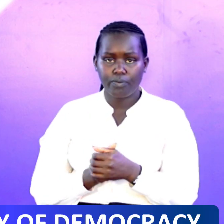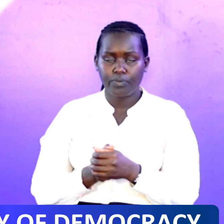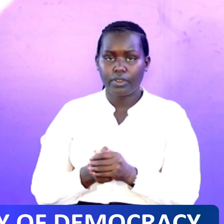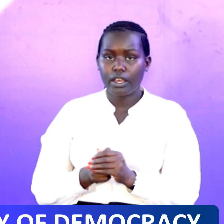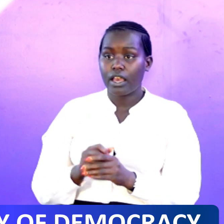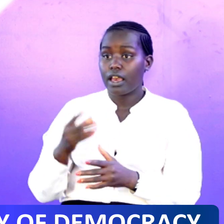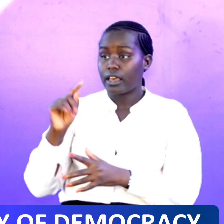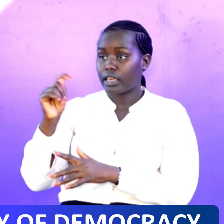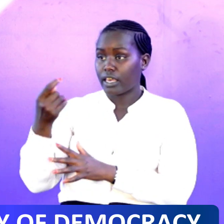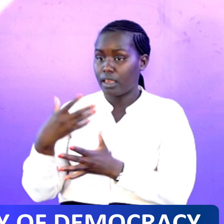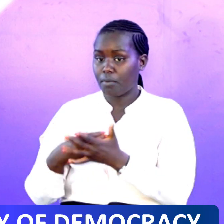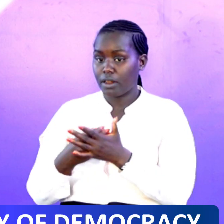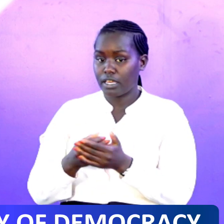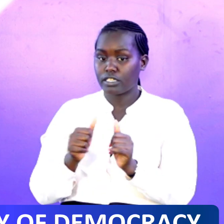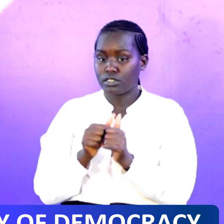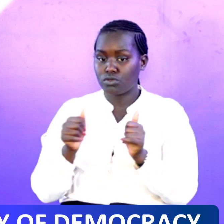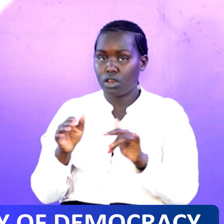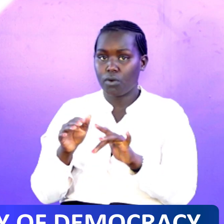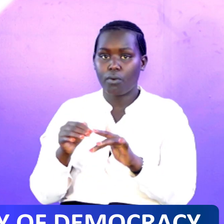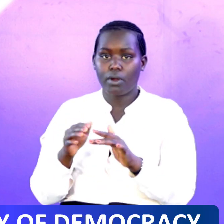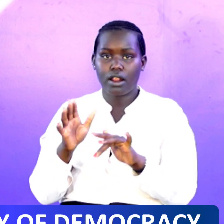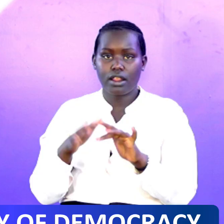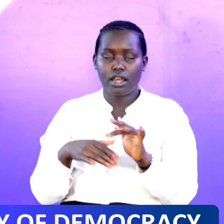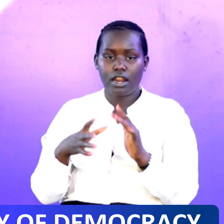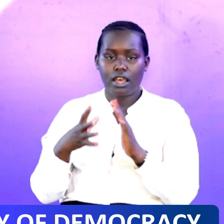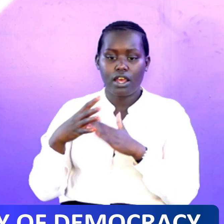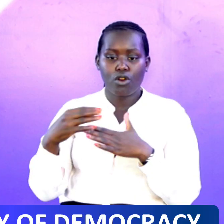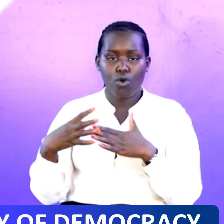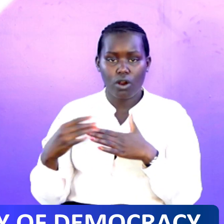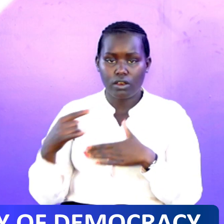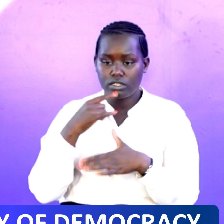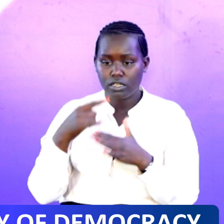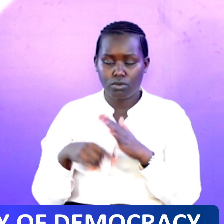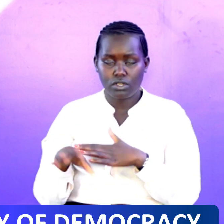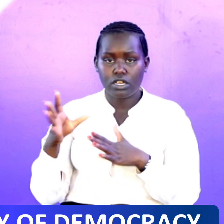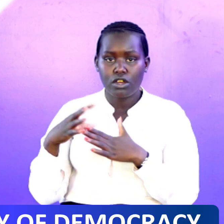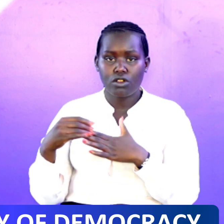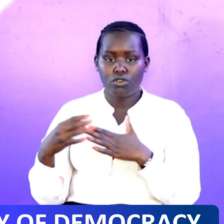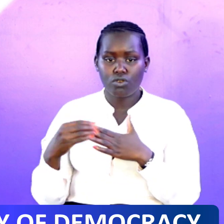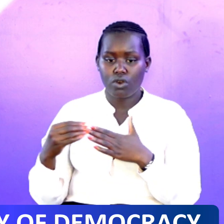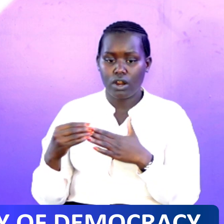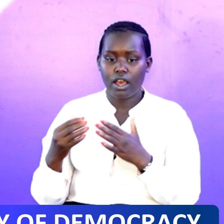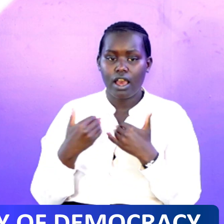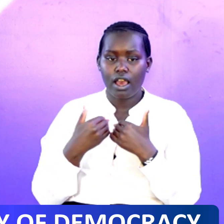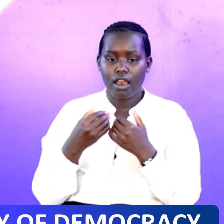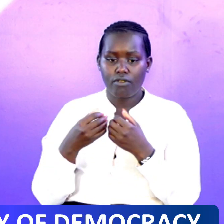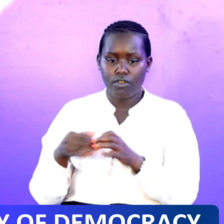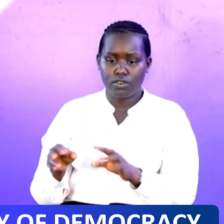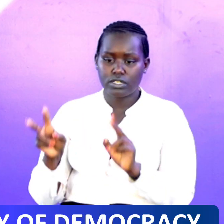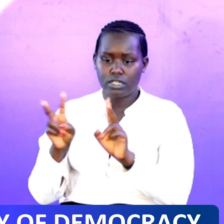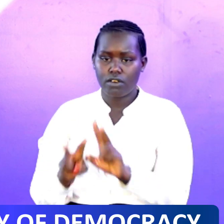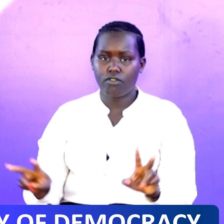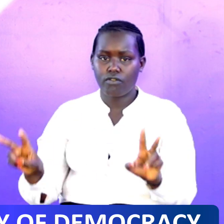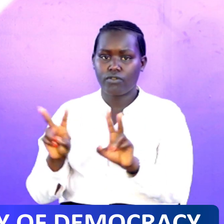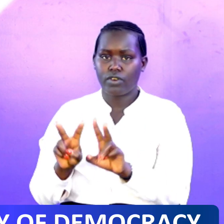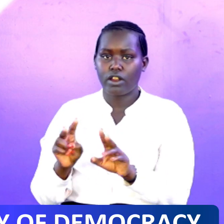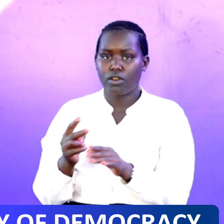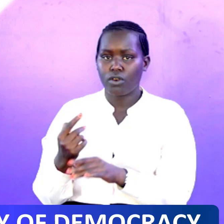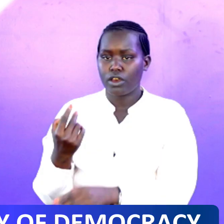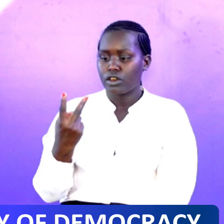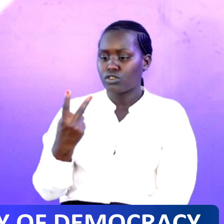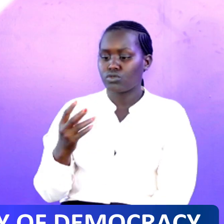dollar, which is okay. The only thing he didn't tell Kenyans is that the dollar has lost value. In 2025 alone, the dollar has